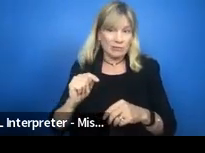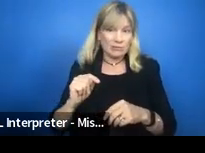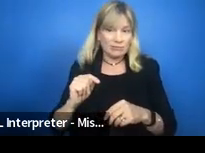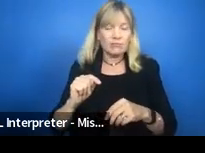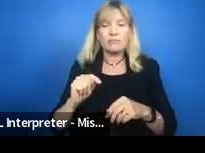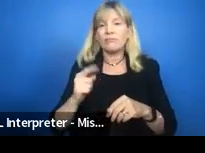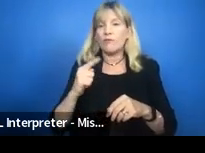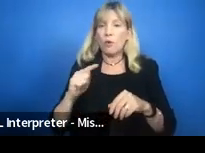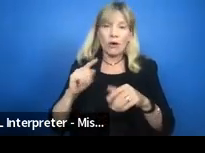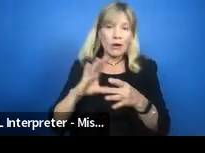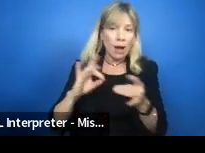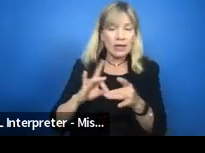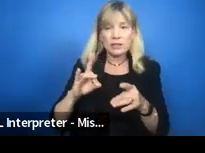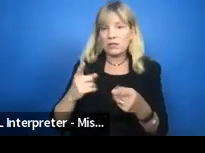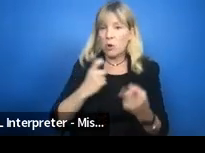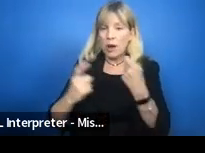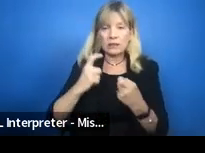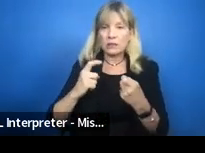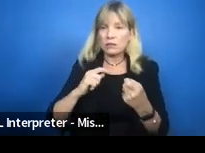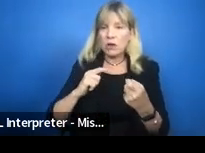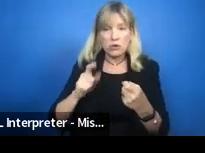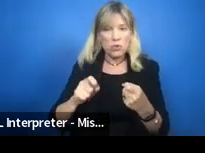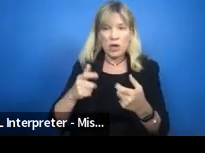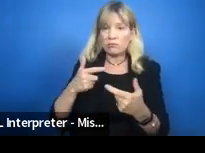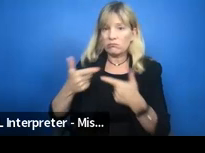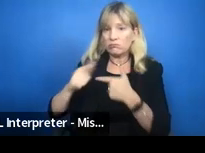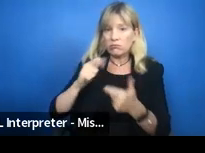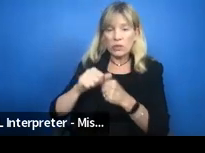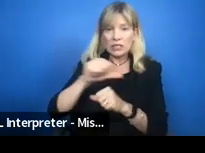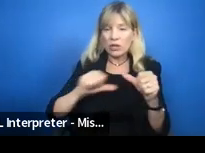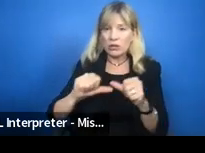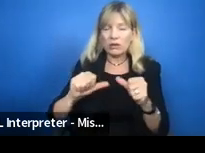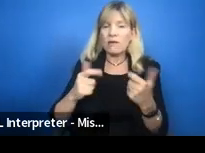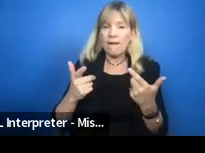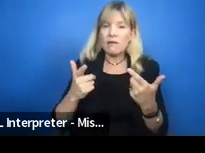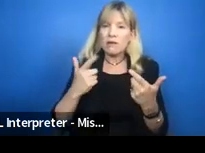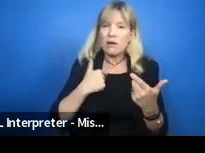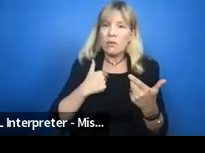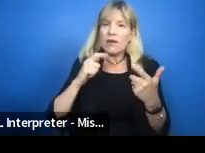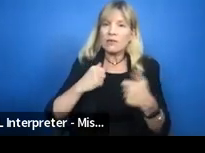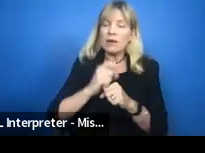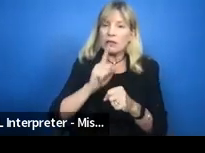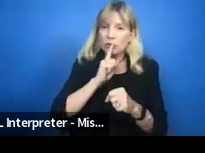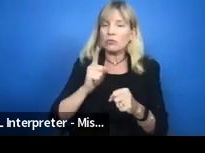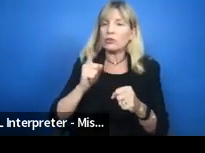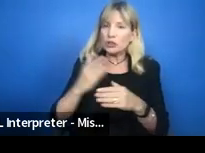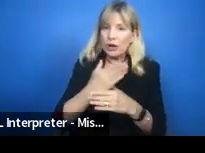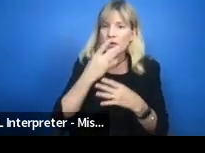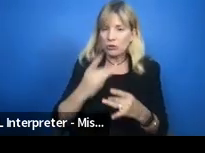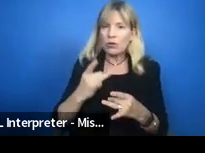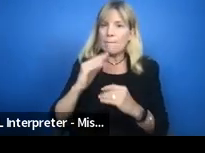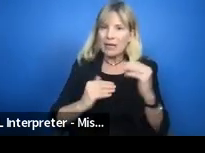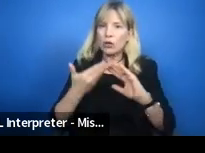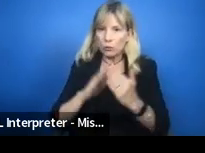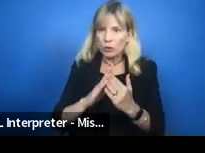for comments and questions. Interact with each other. You know, we're here for our shared interest in helping our communities. So let's build community